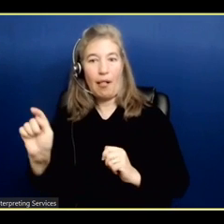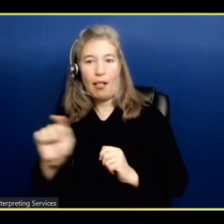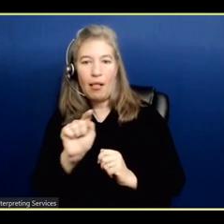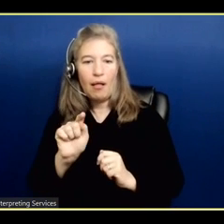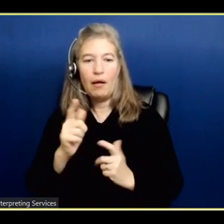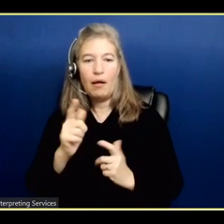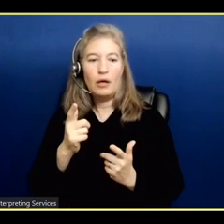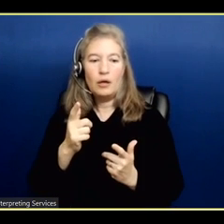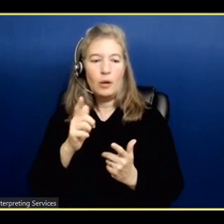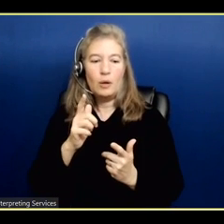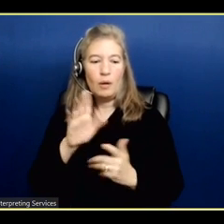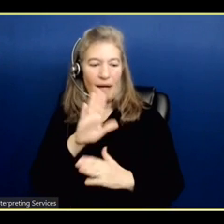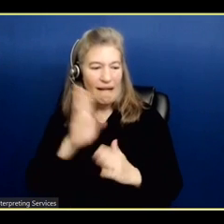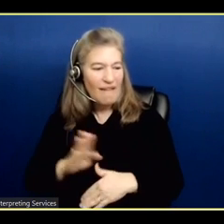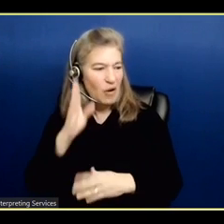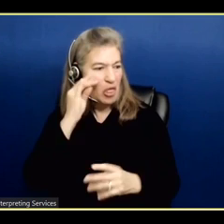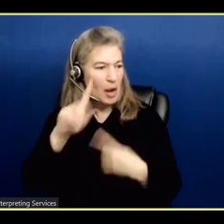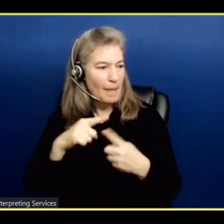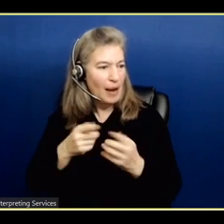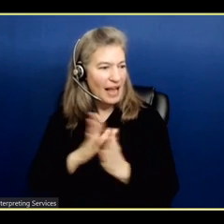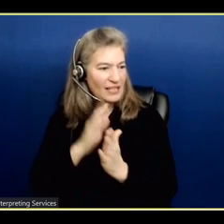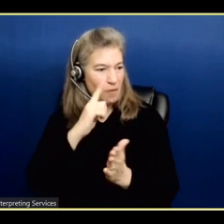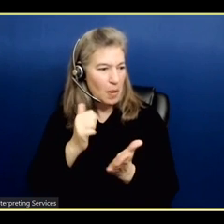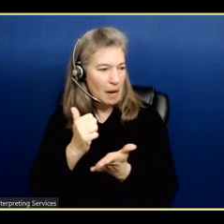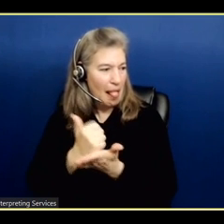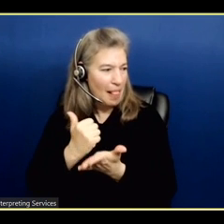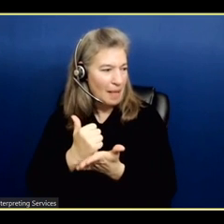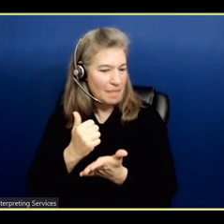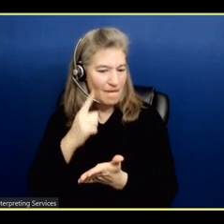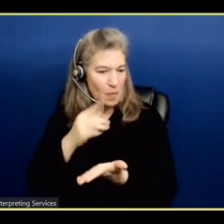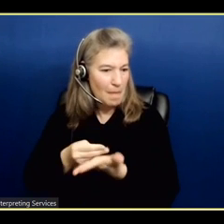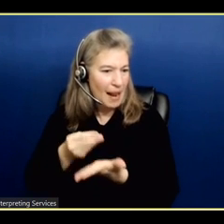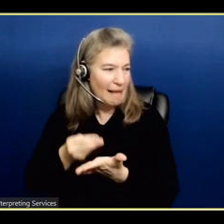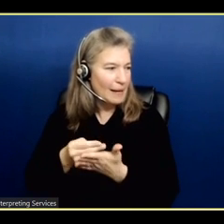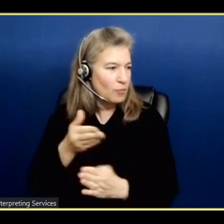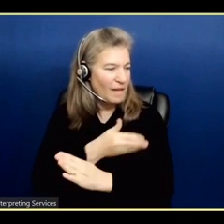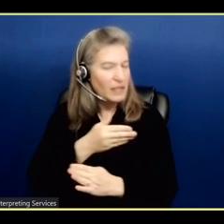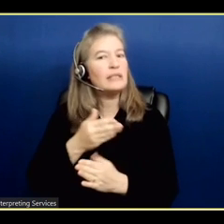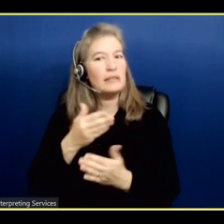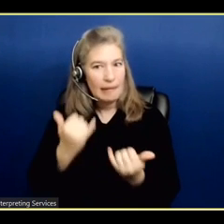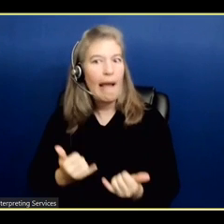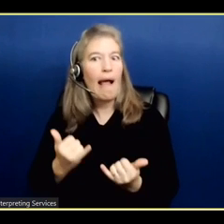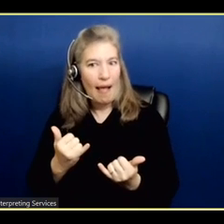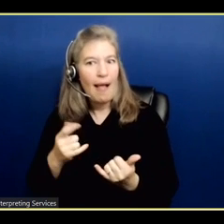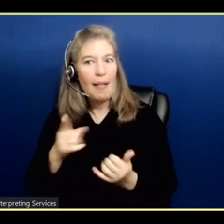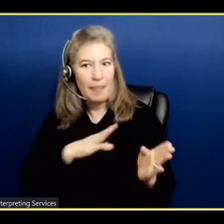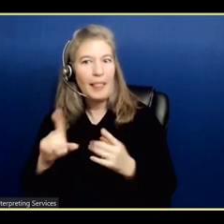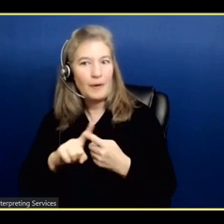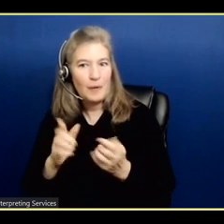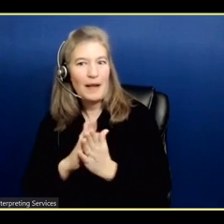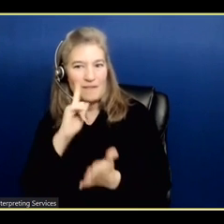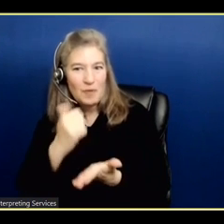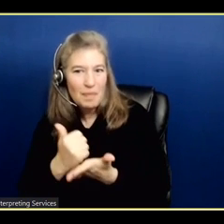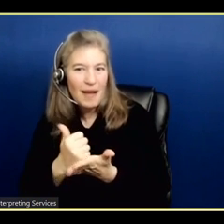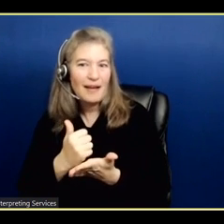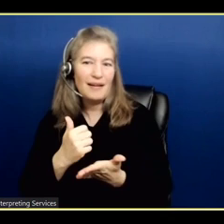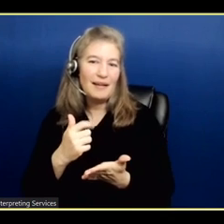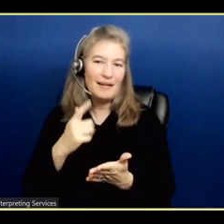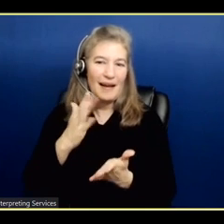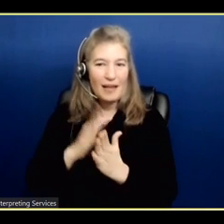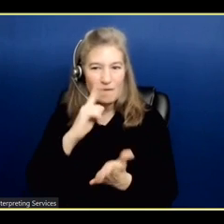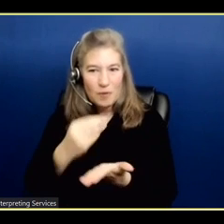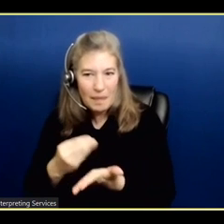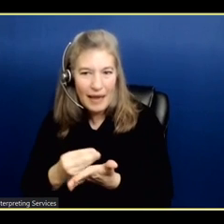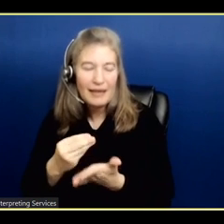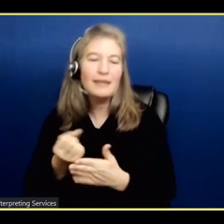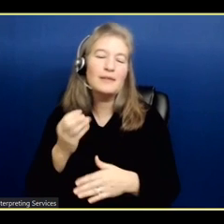now. So be prepared for a wide variety of applications, and the normal grant writing protocols break down